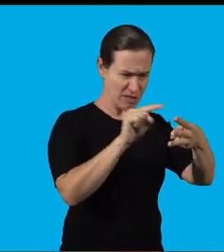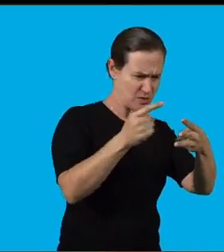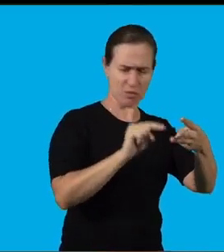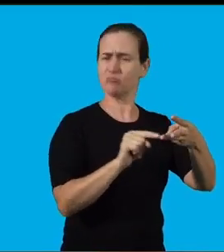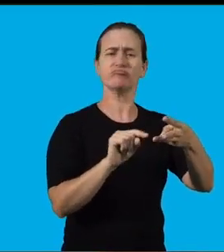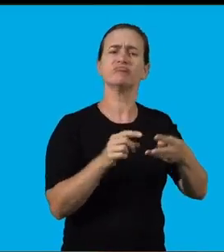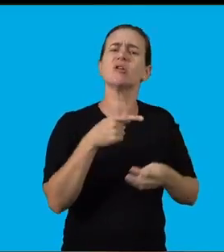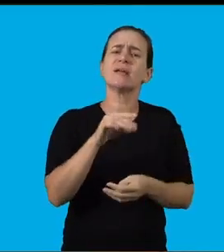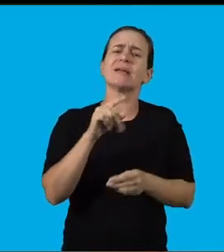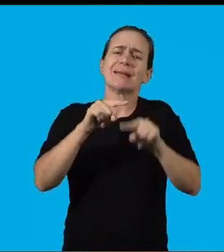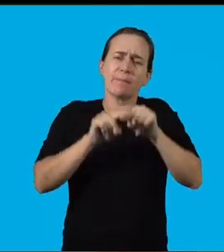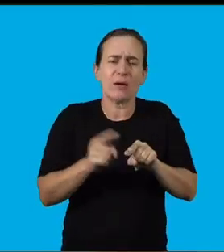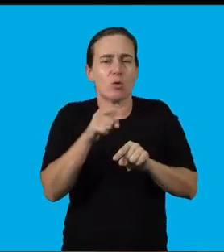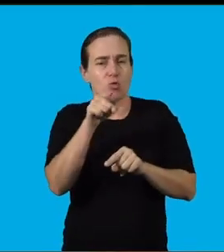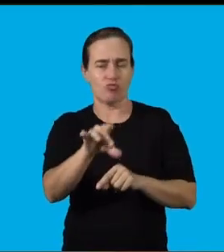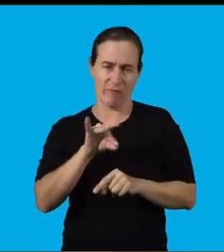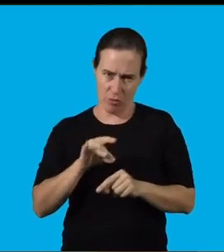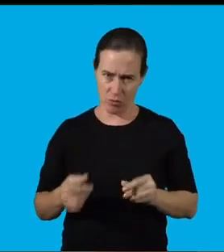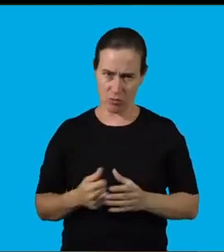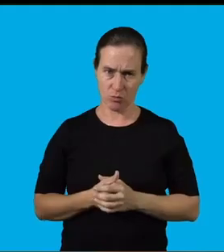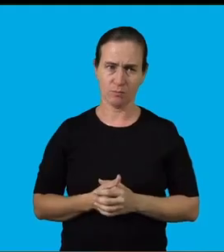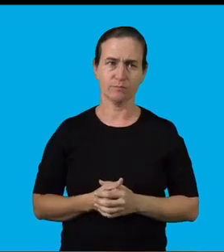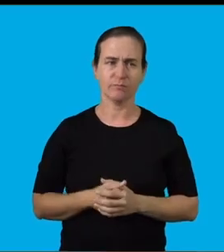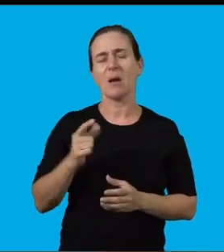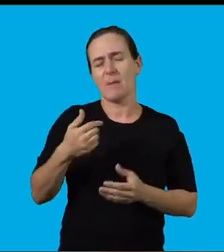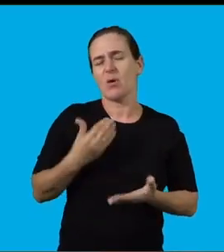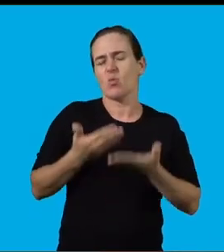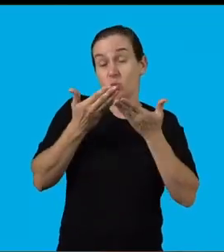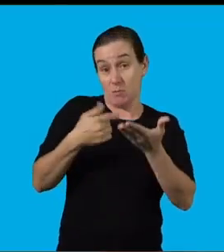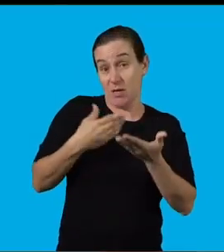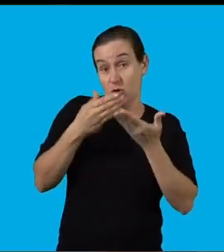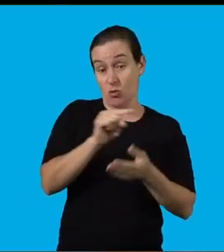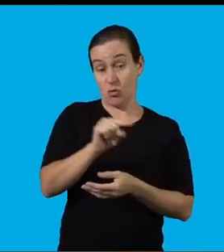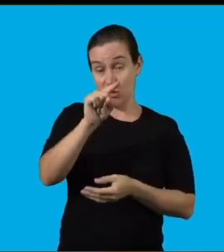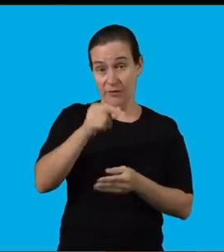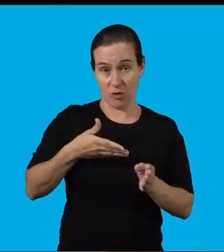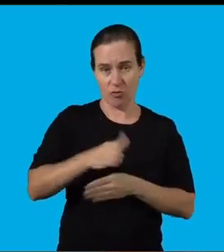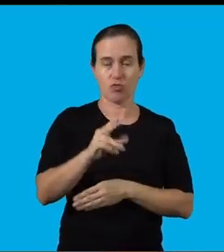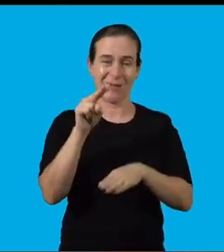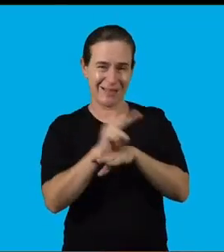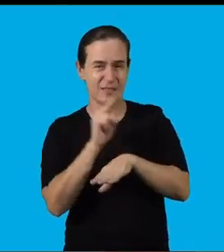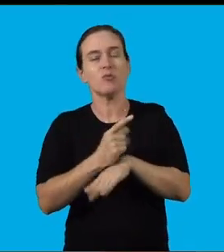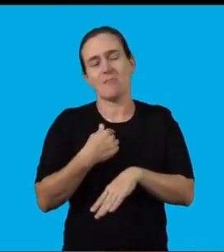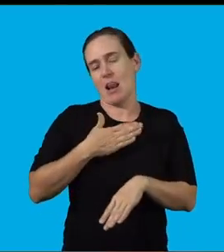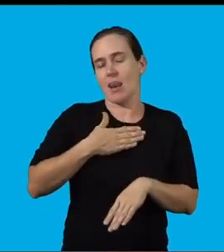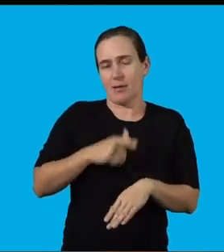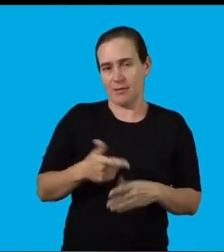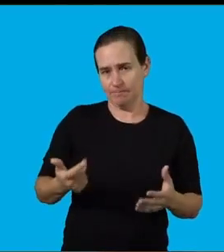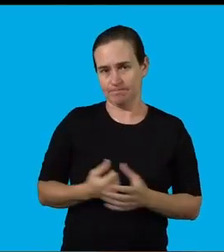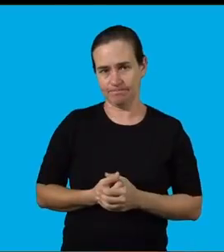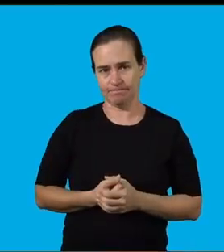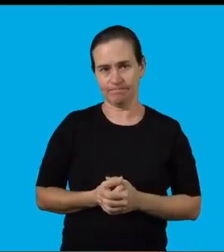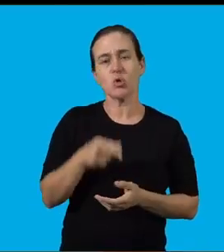use to find the x-intercepts. That's really up to you. But I will show you division by inspection because that's the method that I like to